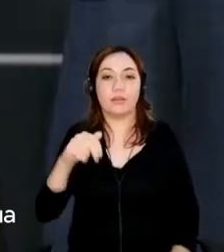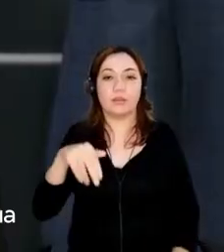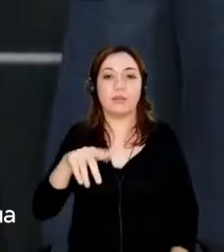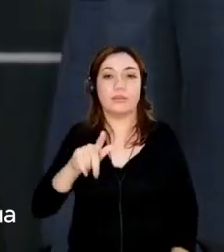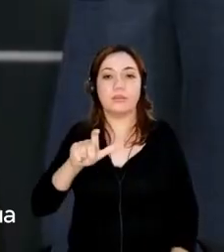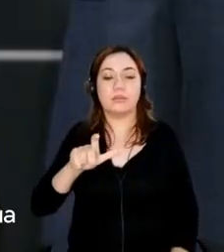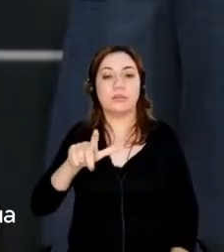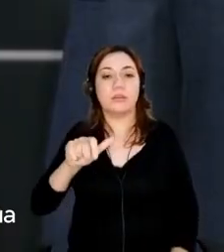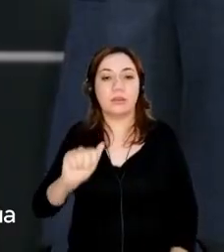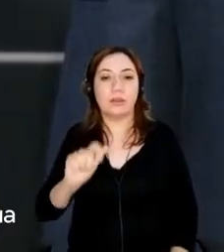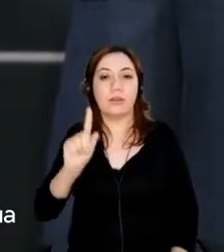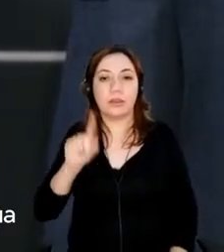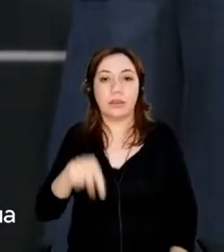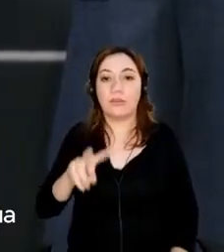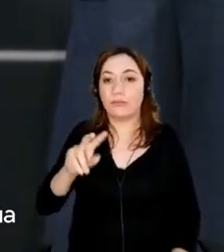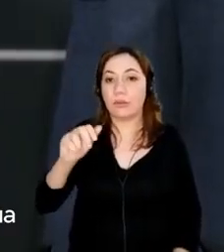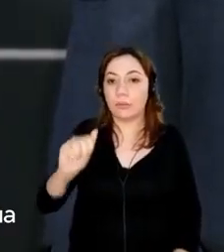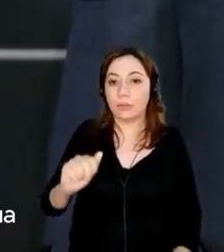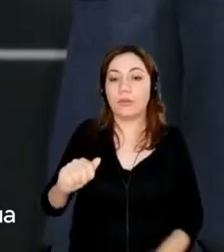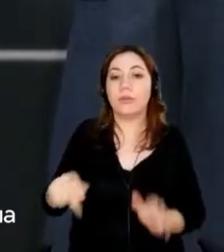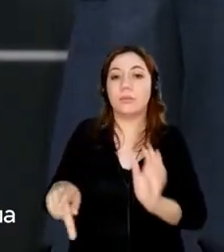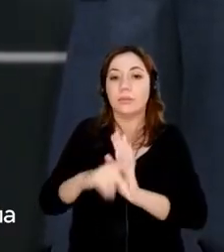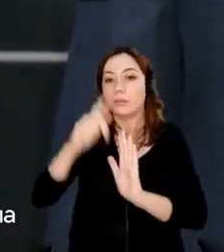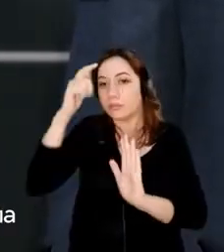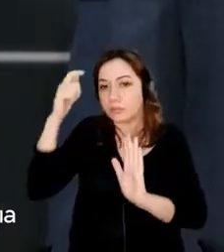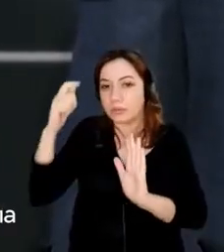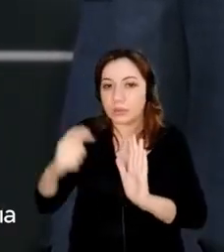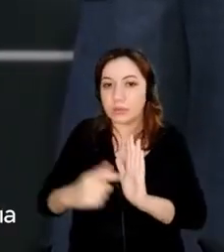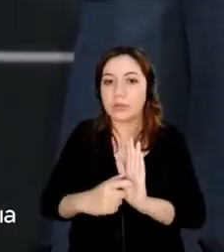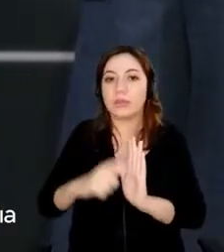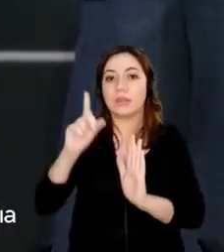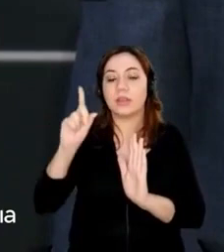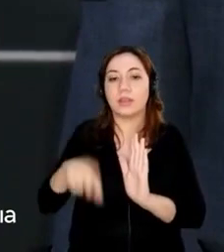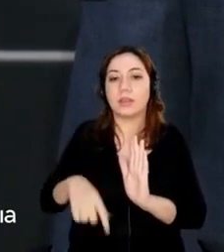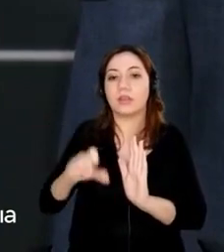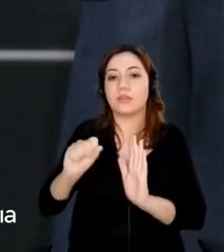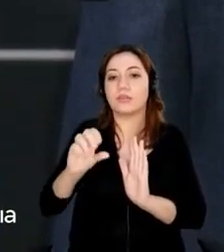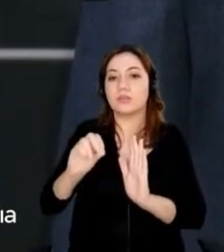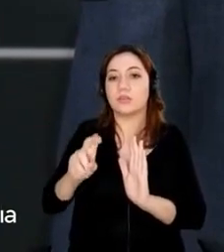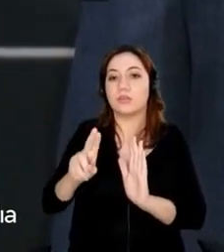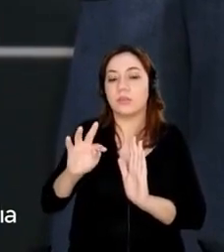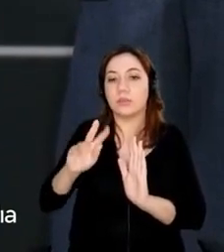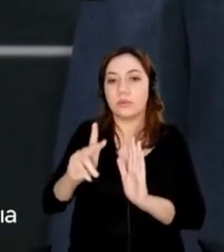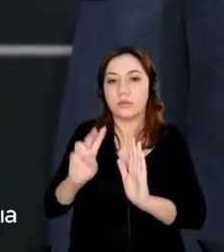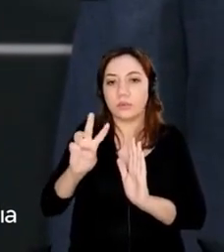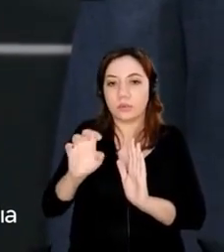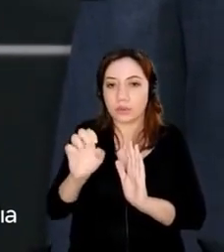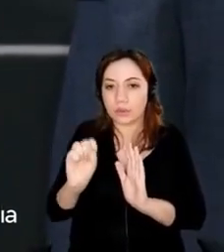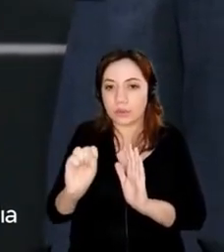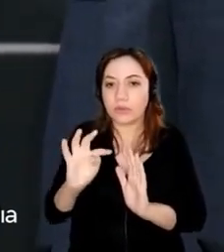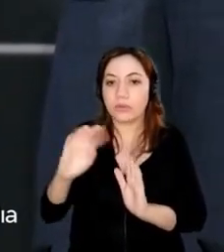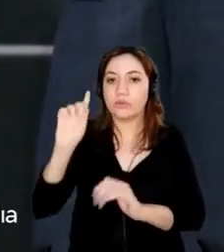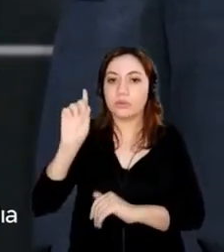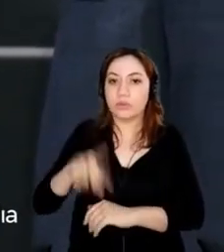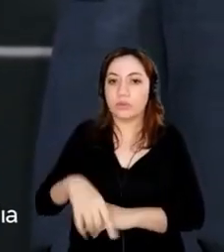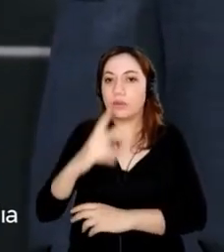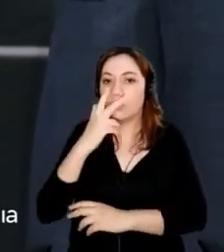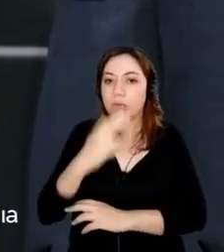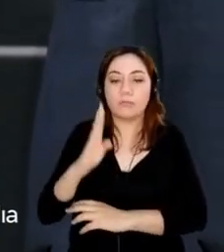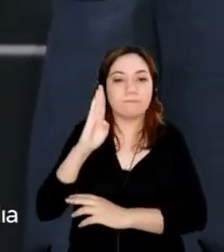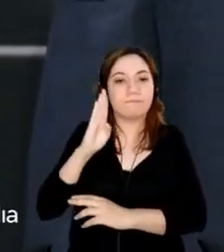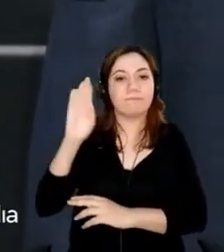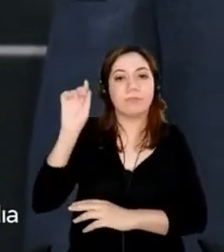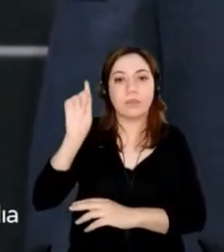from Southwest Airlines. Southwest has been at the forefront of integrating AI to streamline operations and